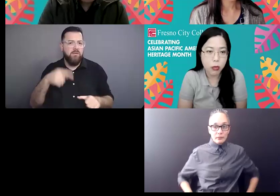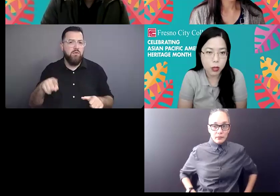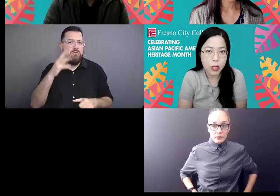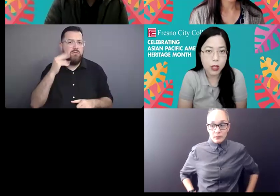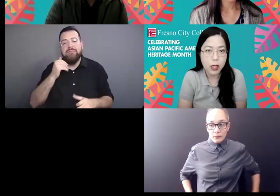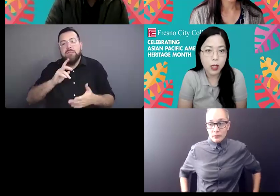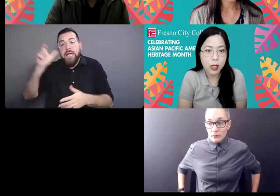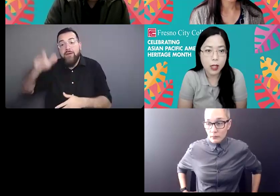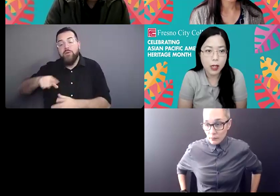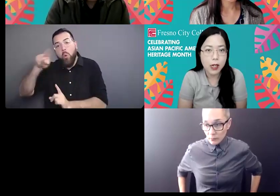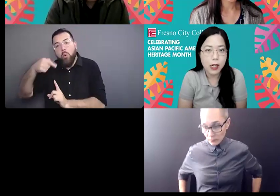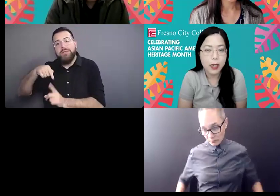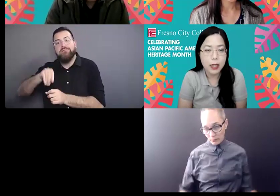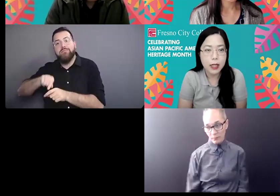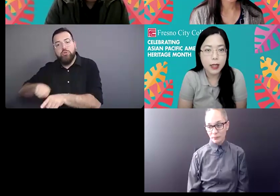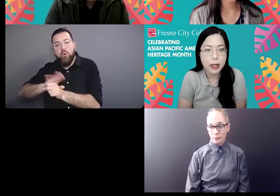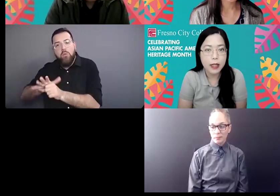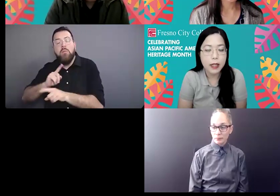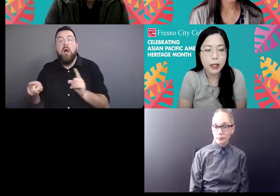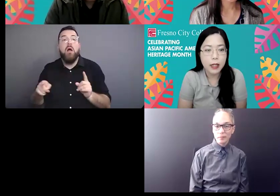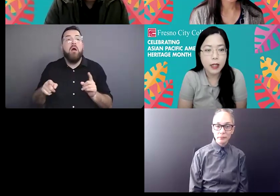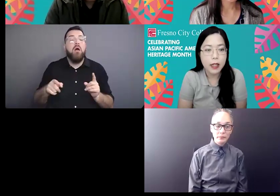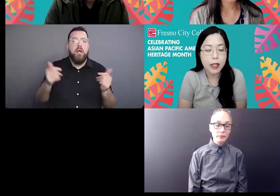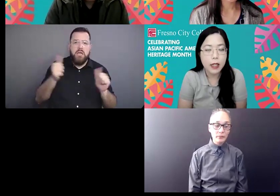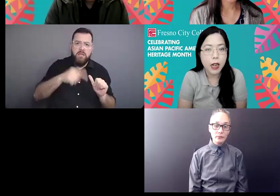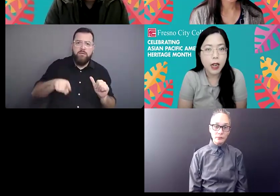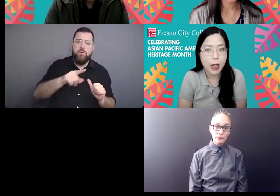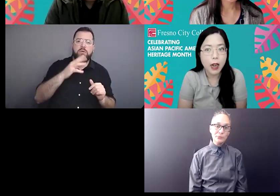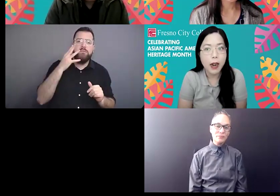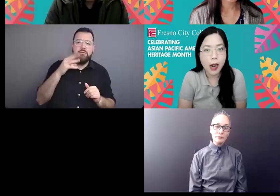of you had experienced any of that, you know, racial